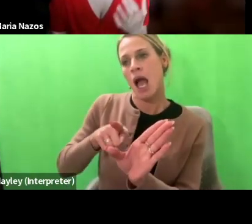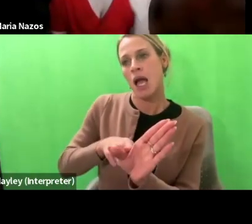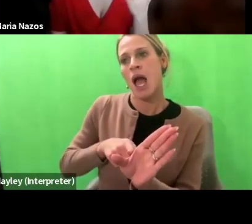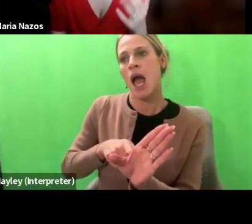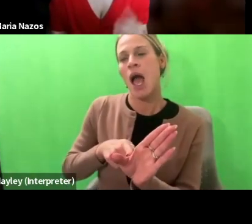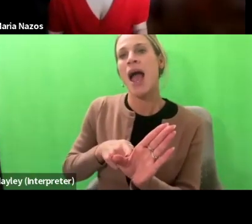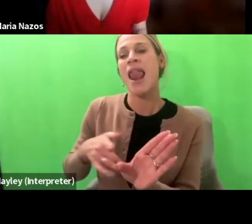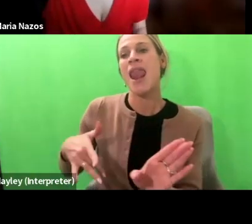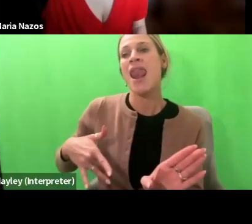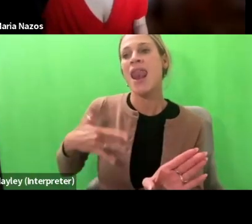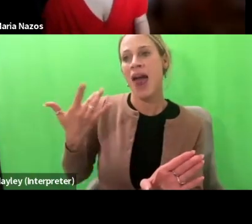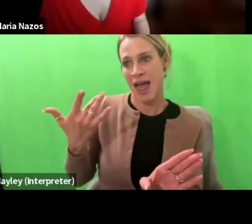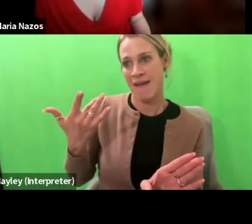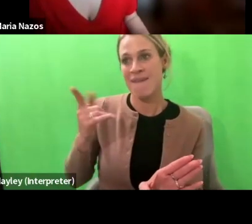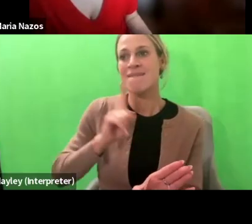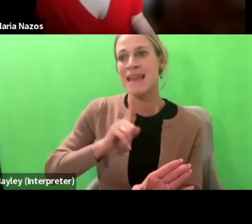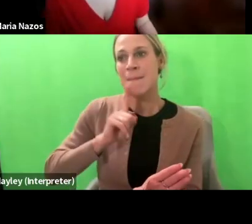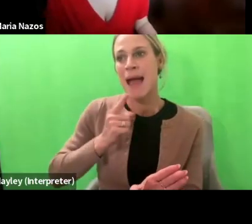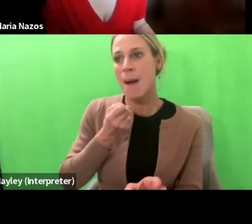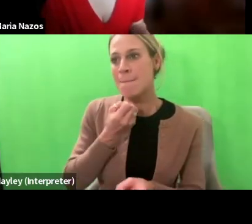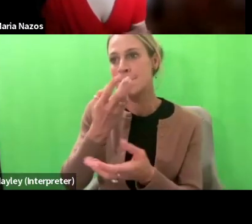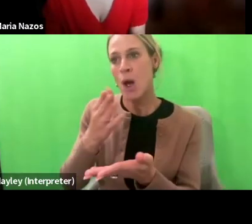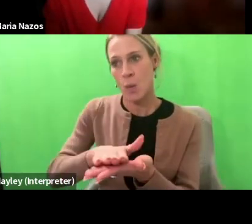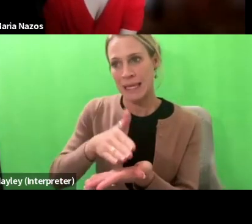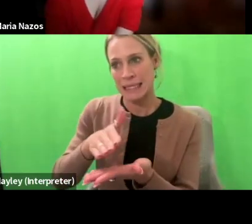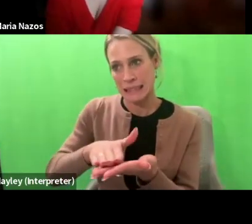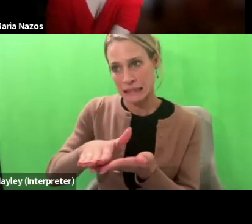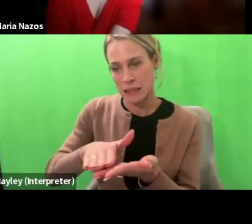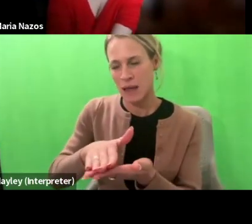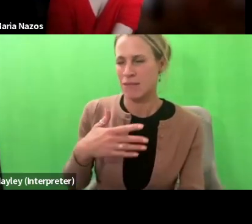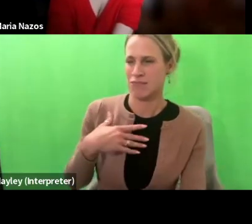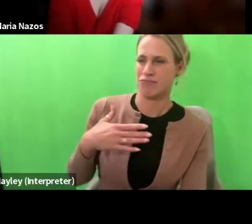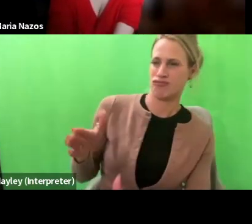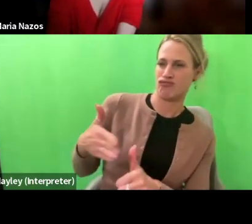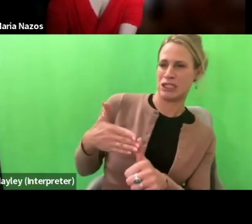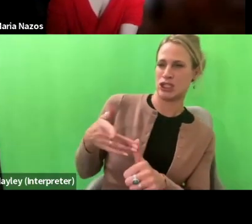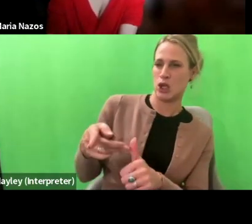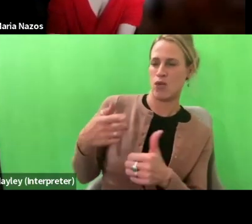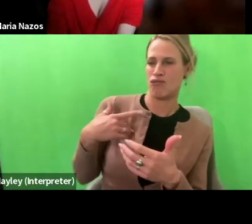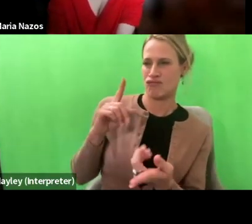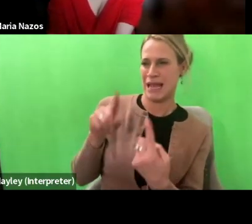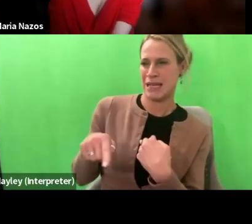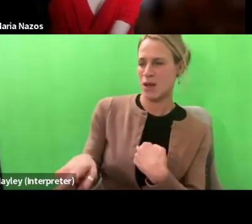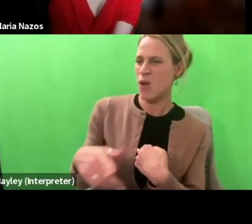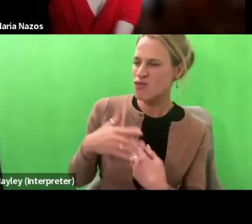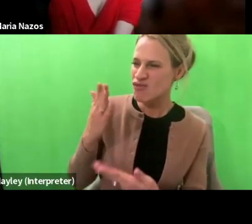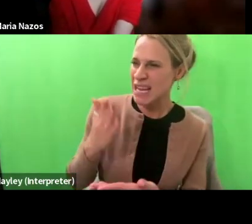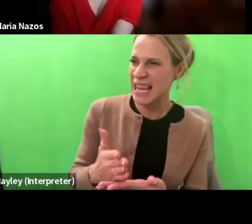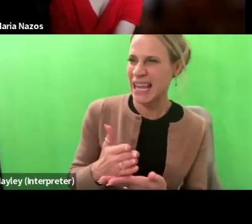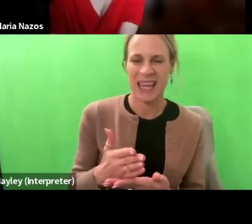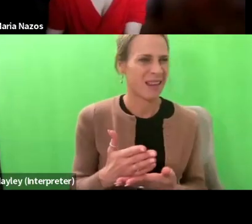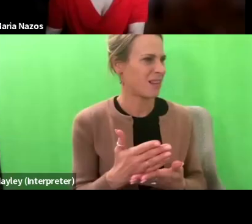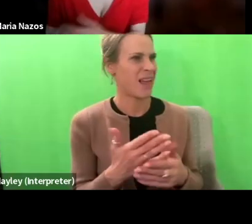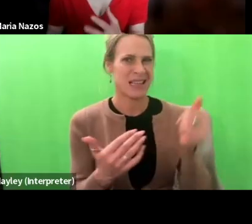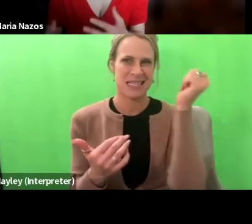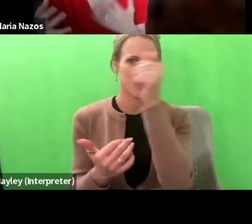still alive Greek female poet. And my initial reaction was, I was like, translation, isn't that like for scholars and like smart